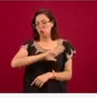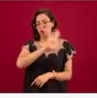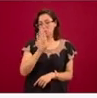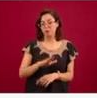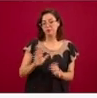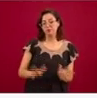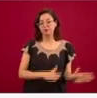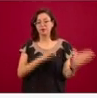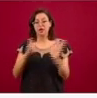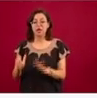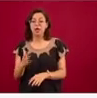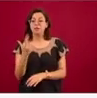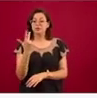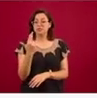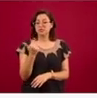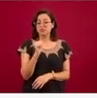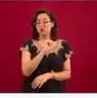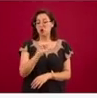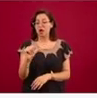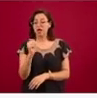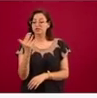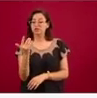cardiovascular condition.